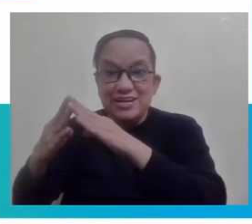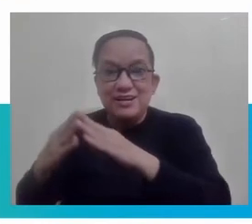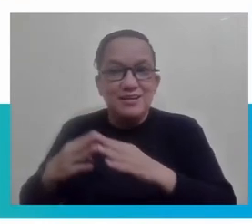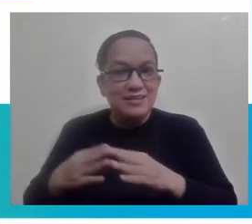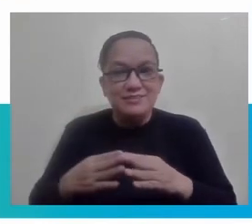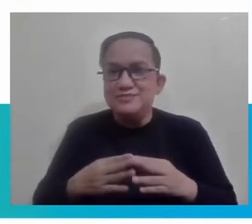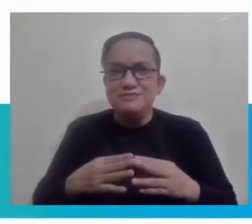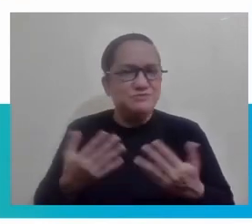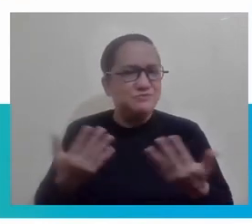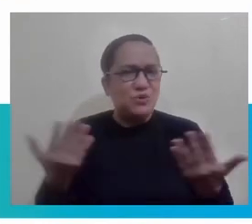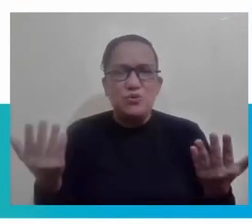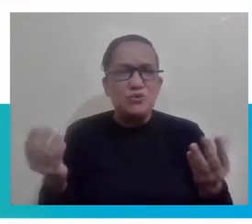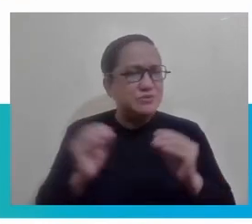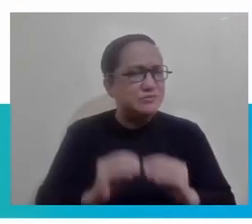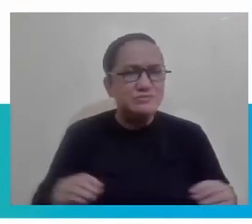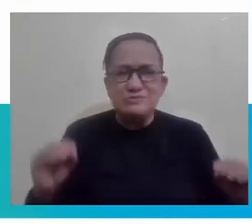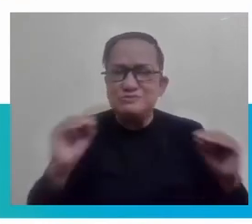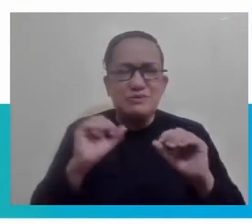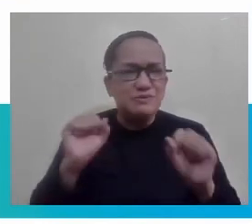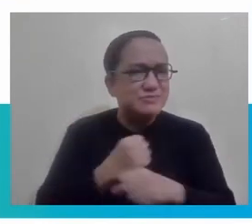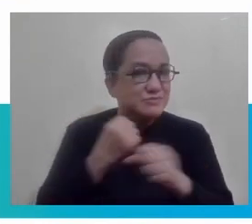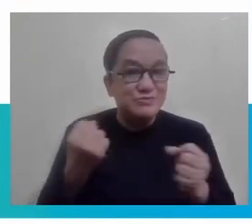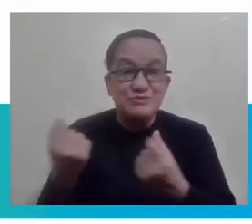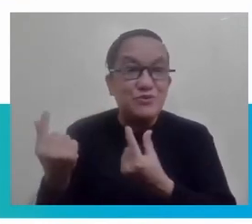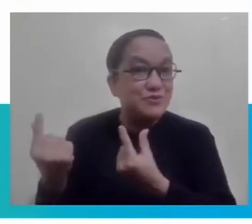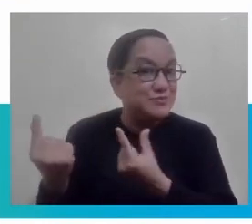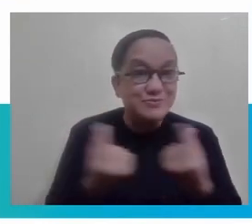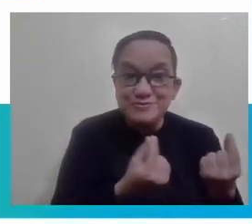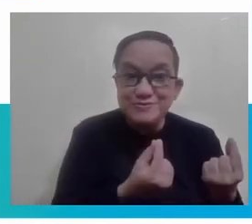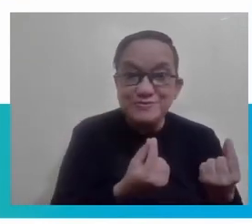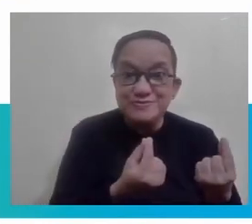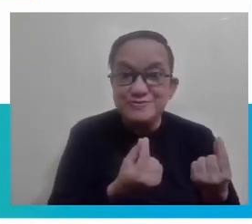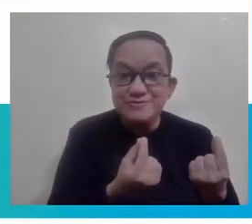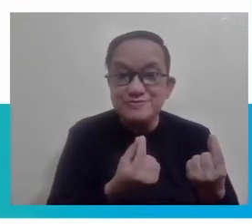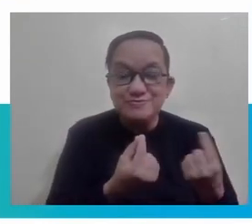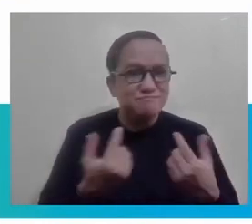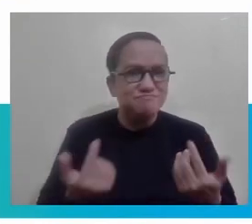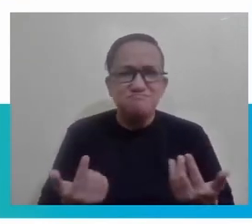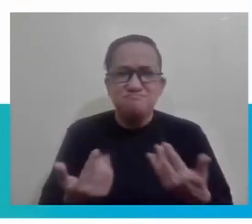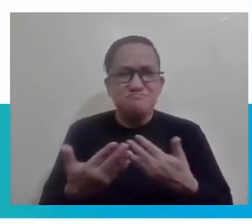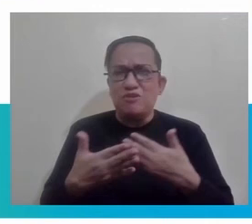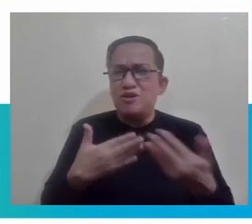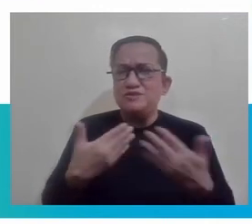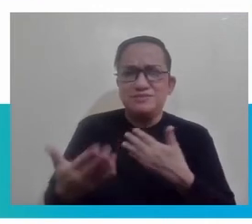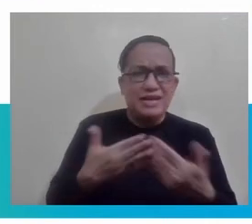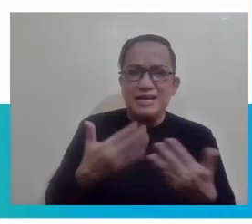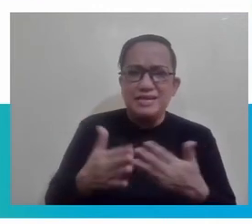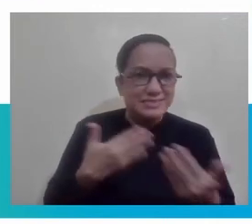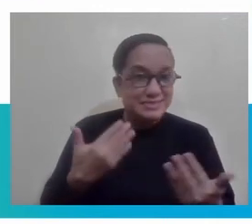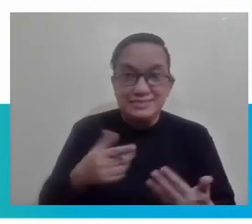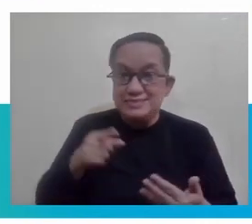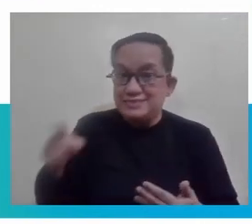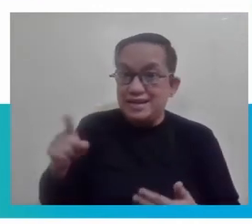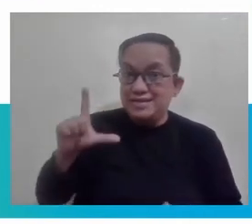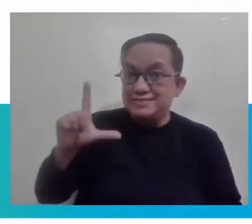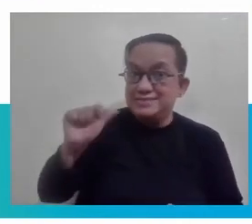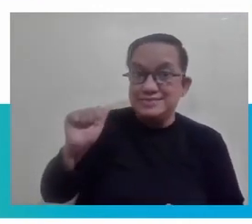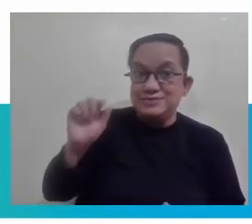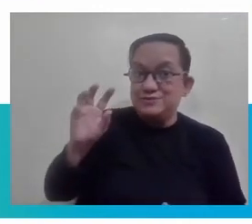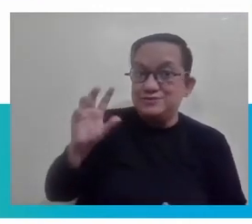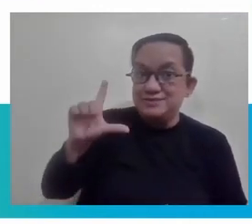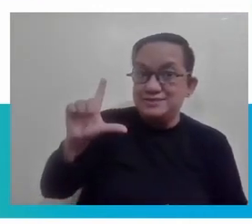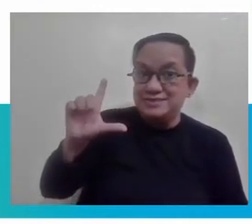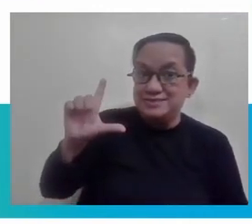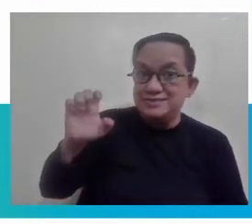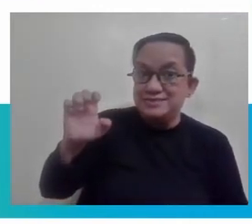stakeholders, even if they're illegal or in another umbrella. They are stakeholders and they should be involved. And I